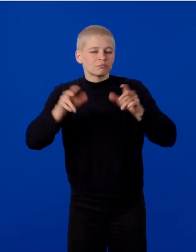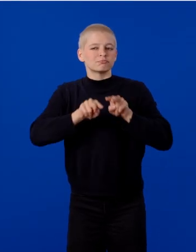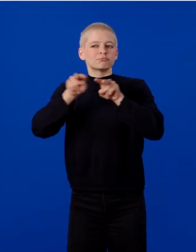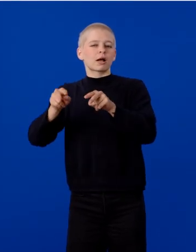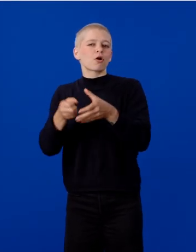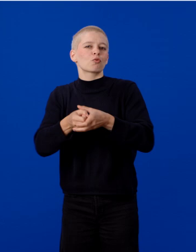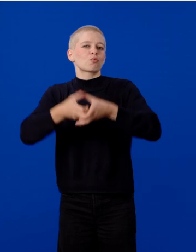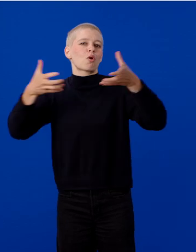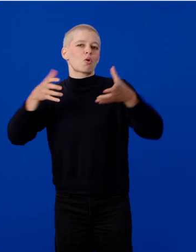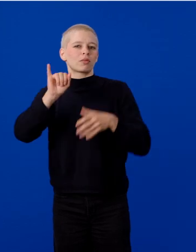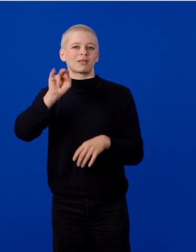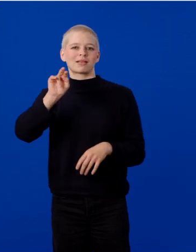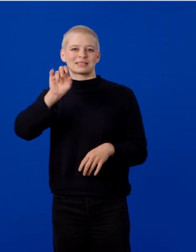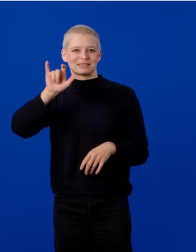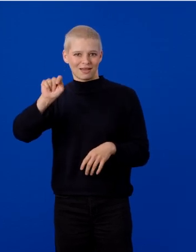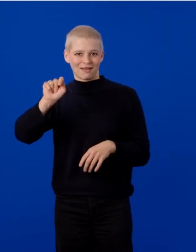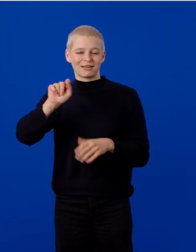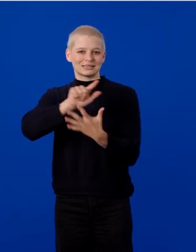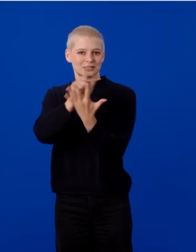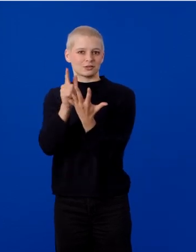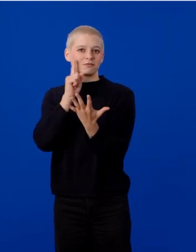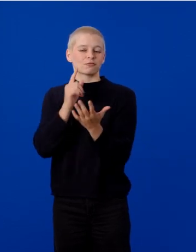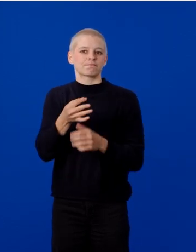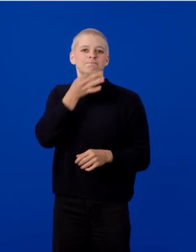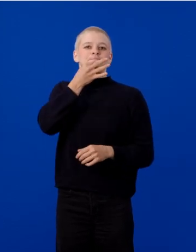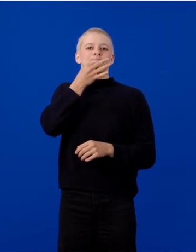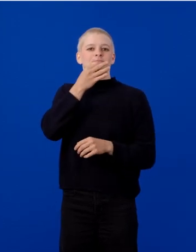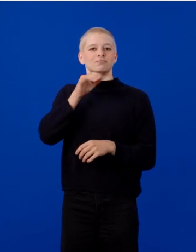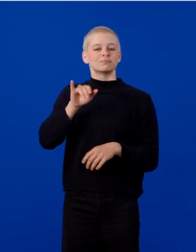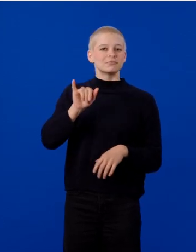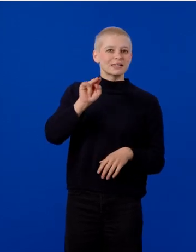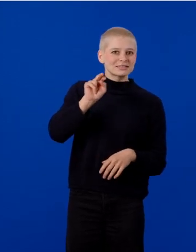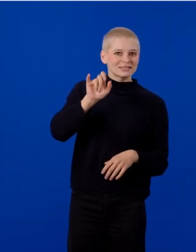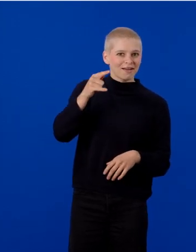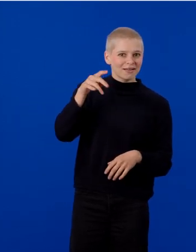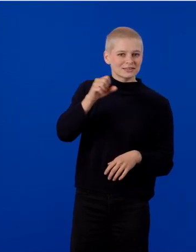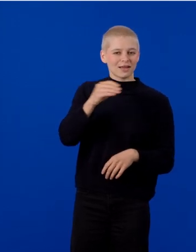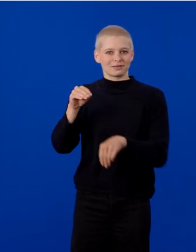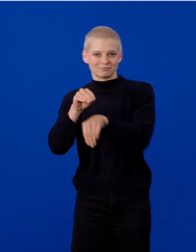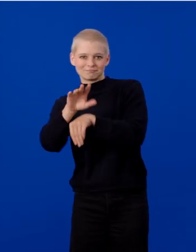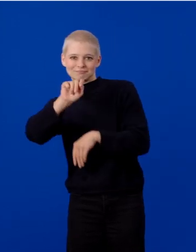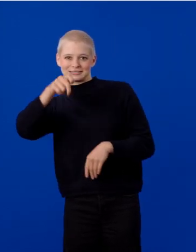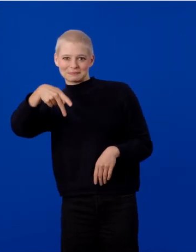out the Growth Insight series for expert insights and tips. Thank you for watching.